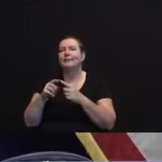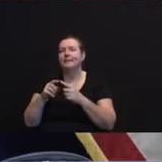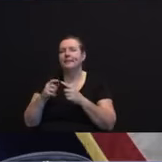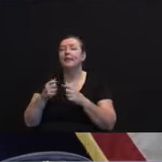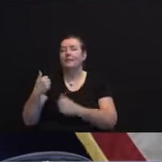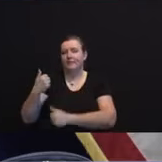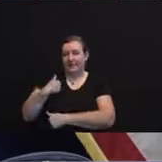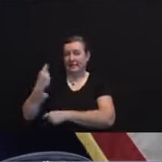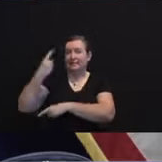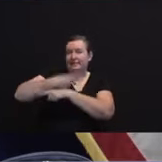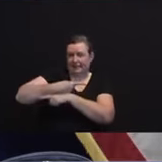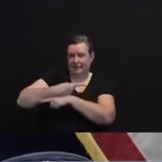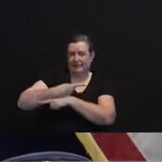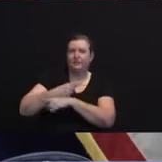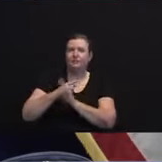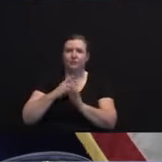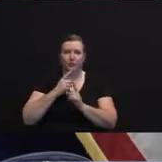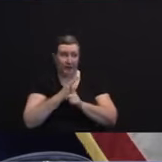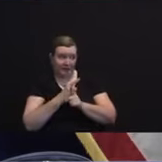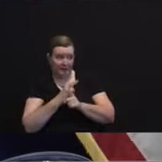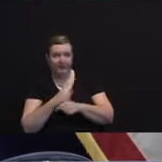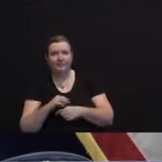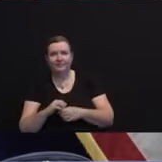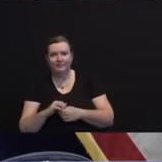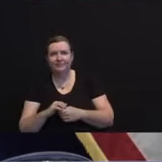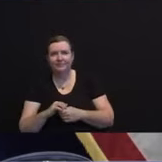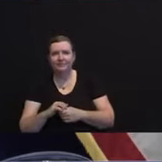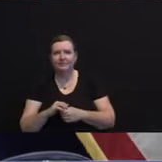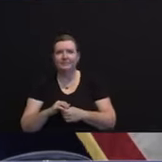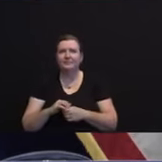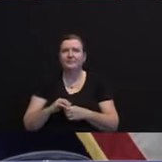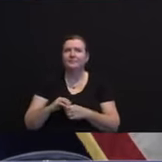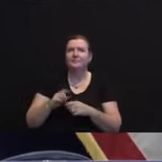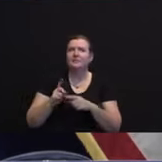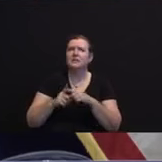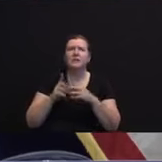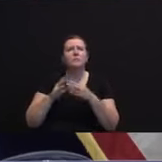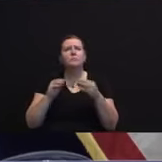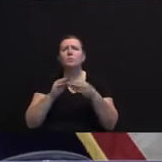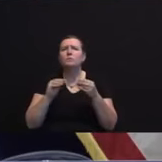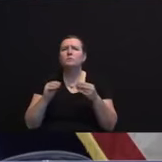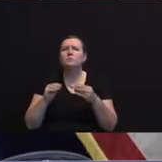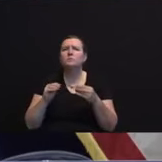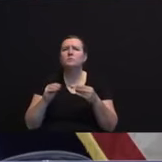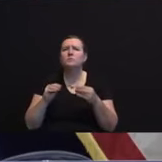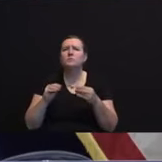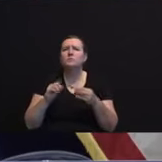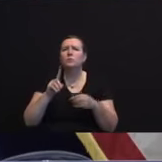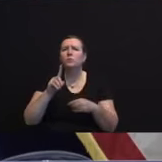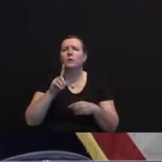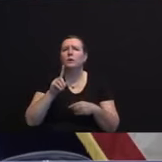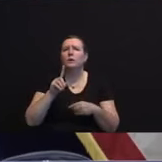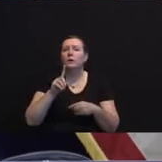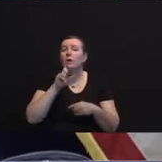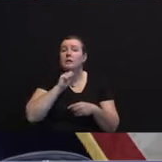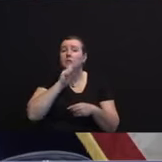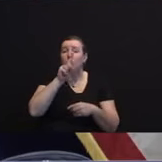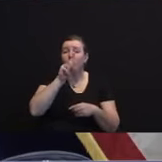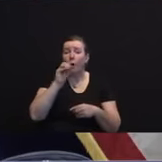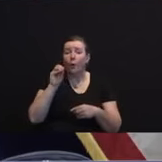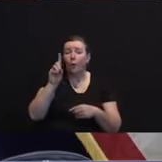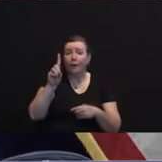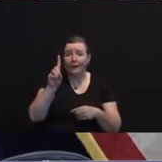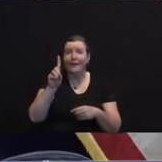and in a time when positive stories are good, that we had a 101-year-old World War II veteran that was escorted